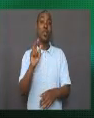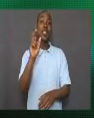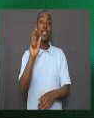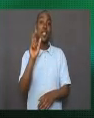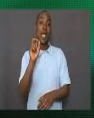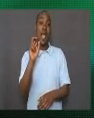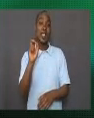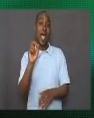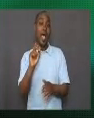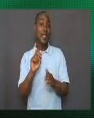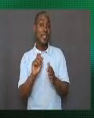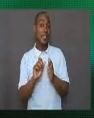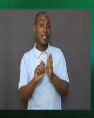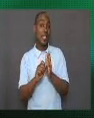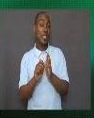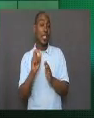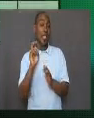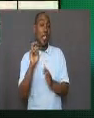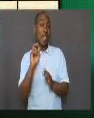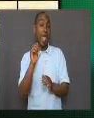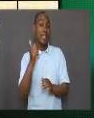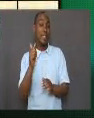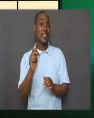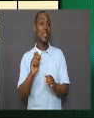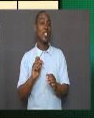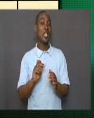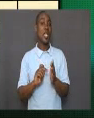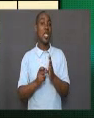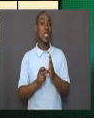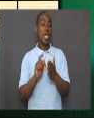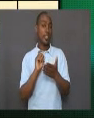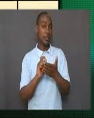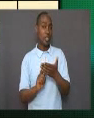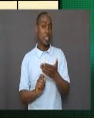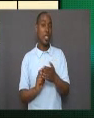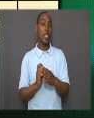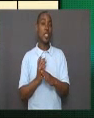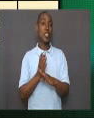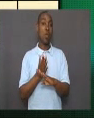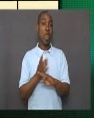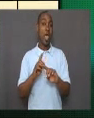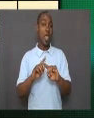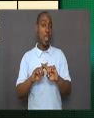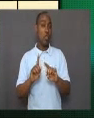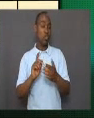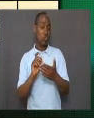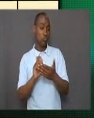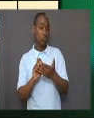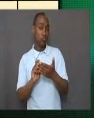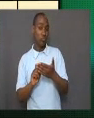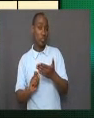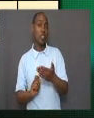for 10 minutes. A record is kept of the time the samples were